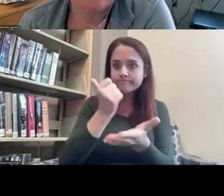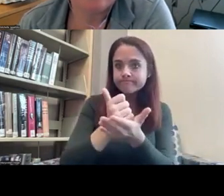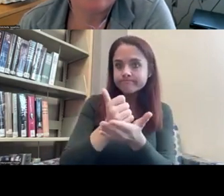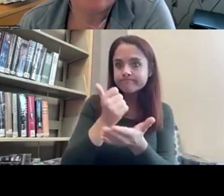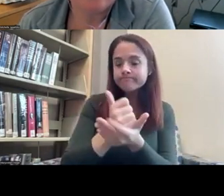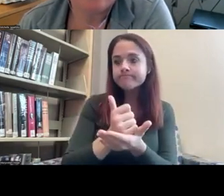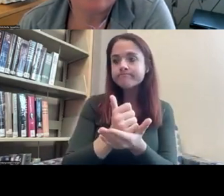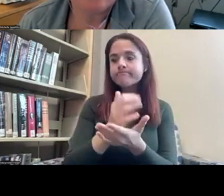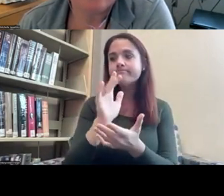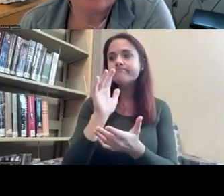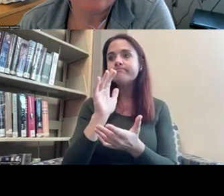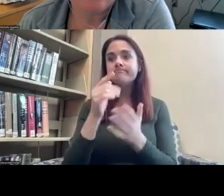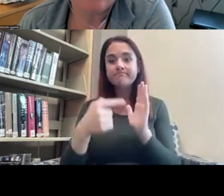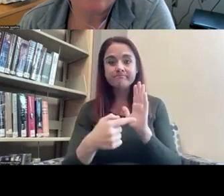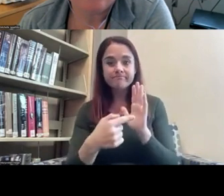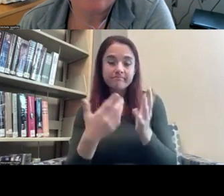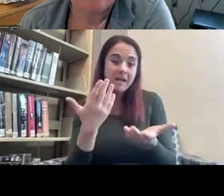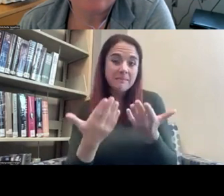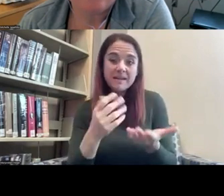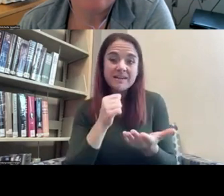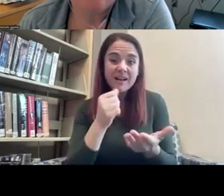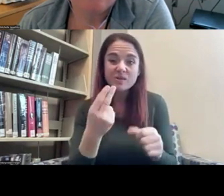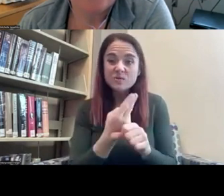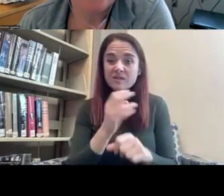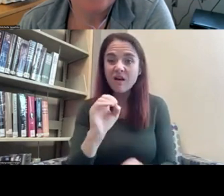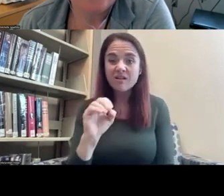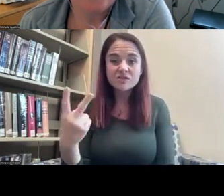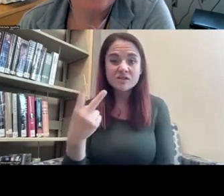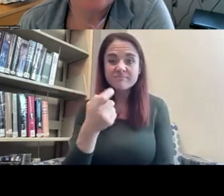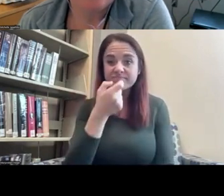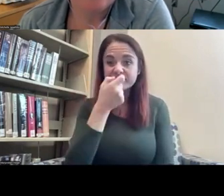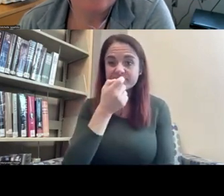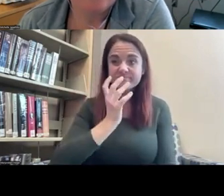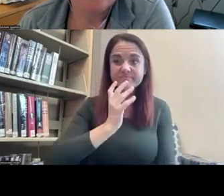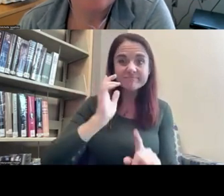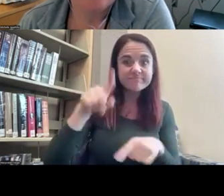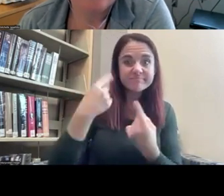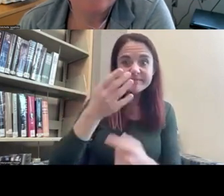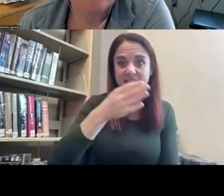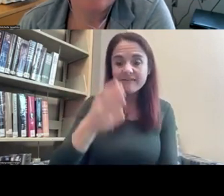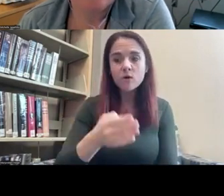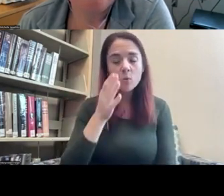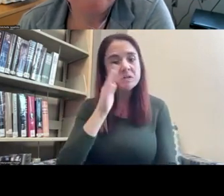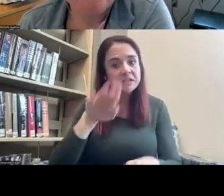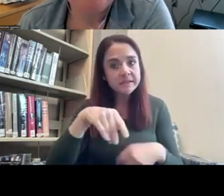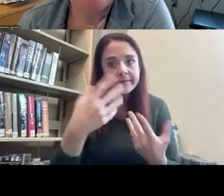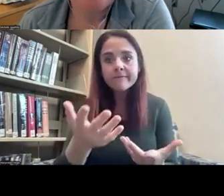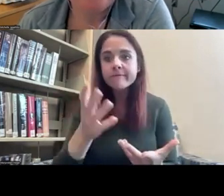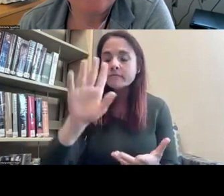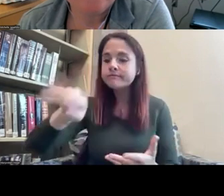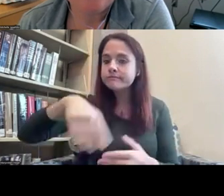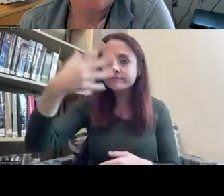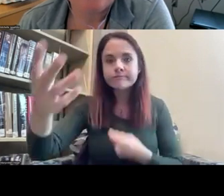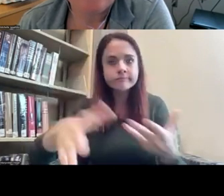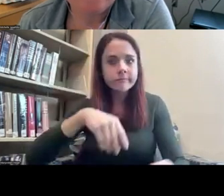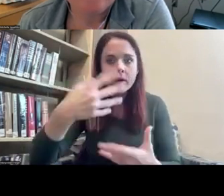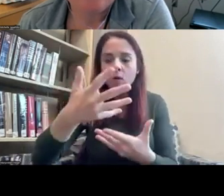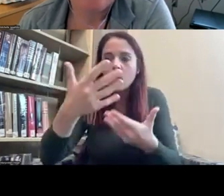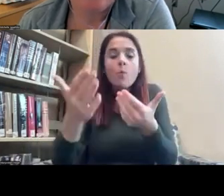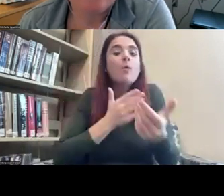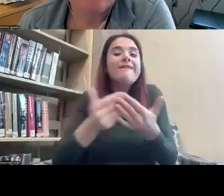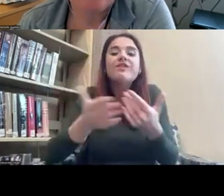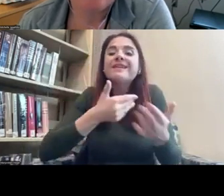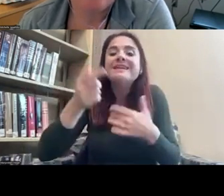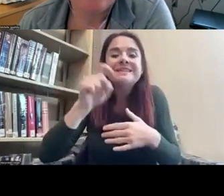interventions. Maybe they haven't been on oxygen before. We get them oxygen. Whatever they need to be functional,